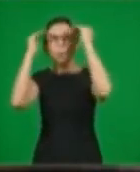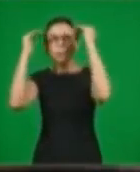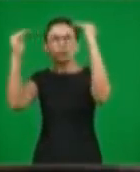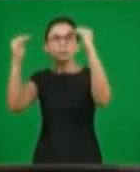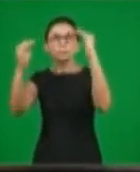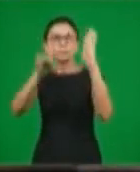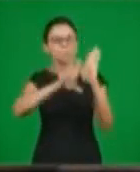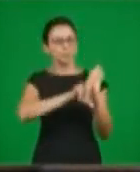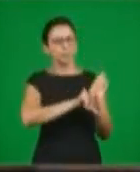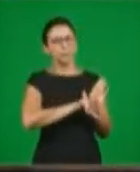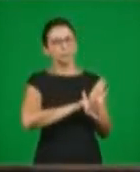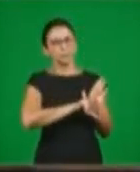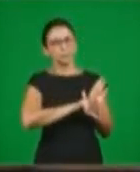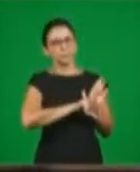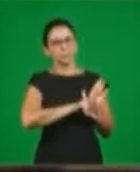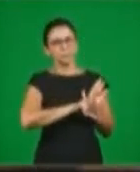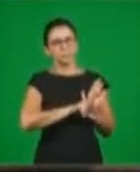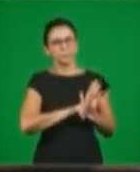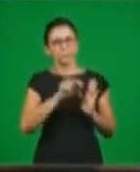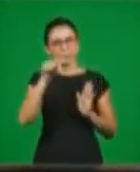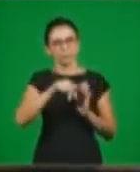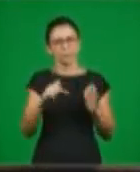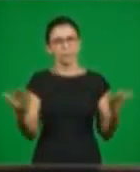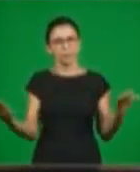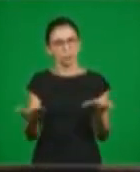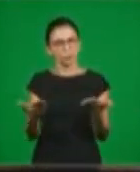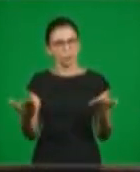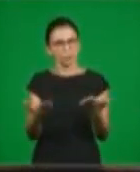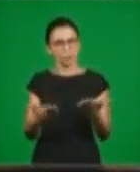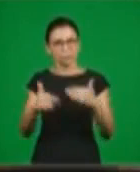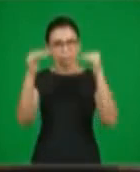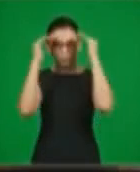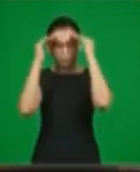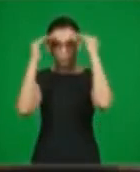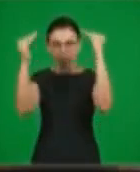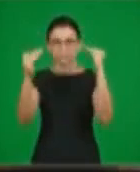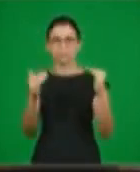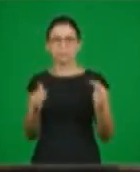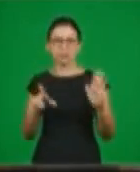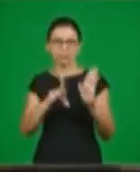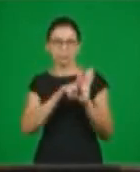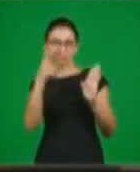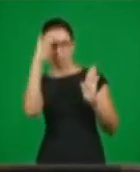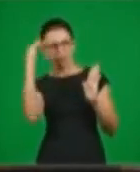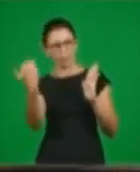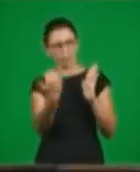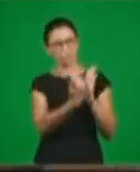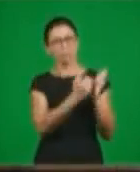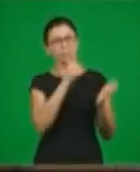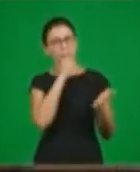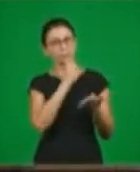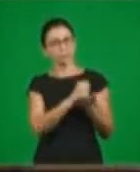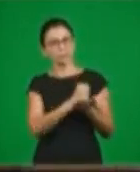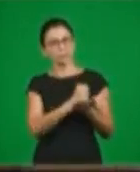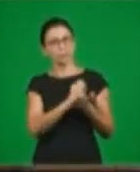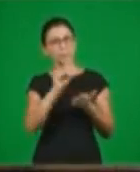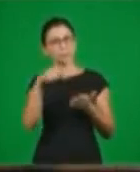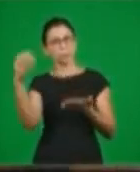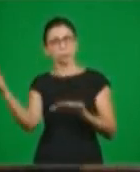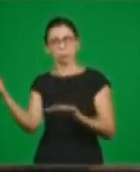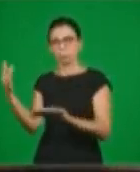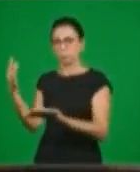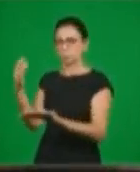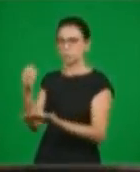The obedience of the law, not here. The union, it is to obey the law, not